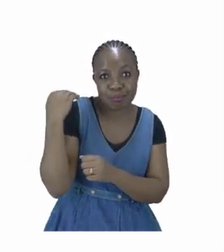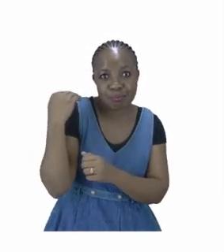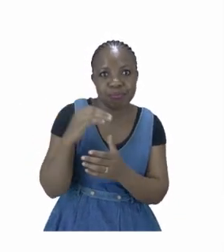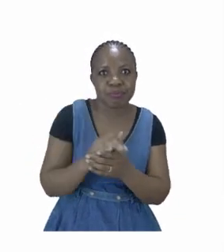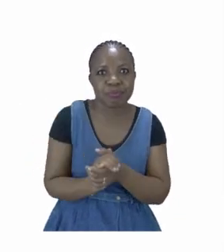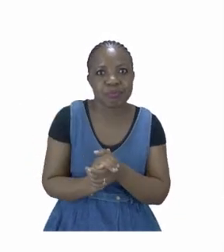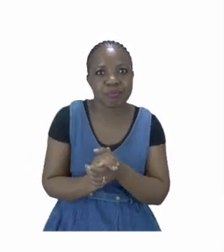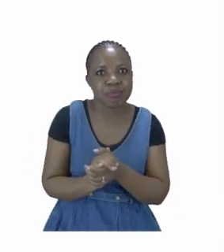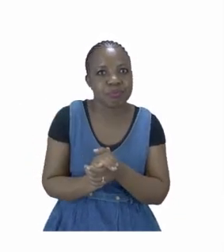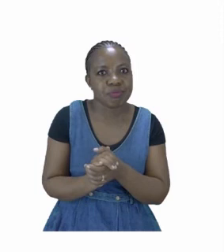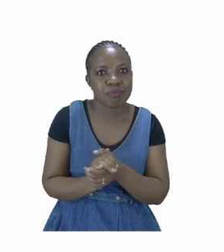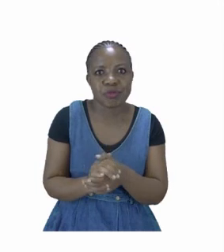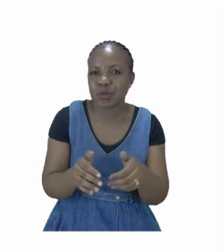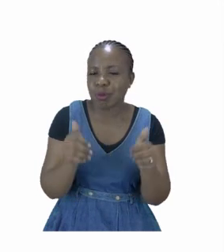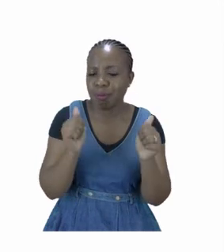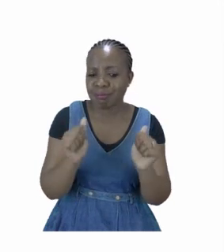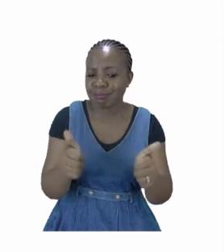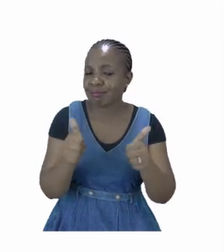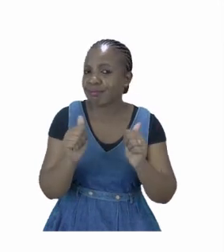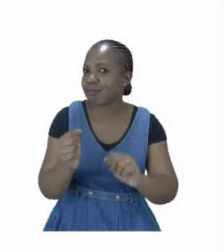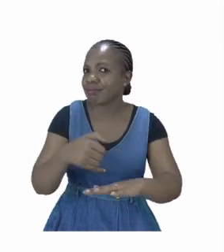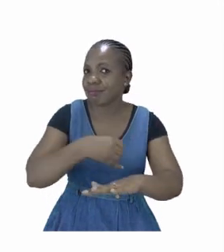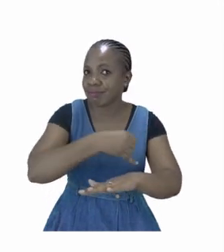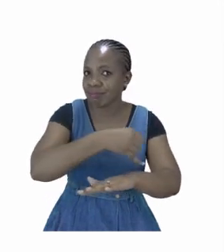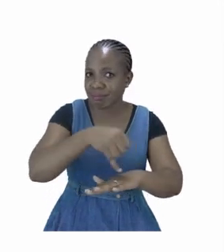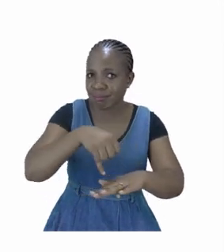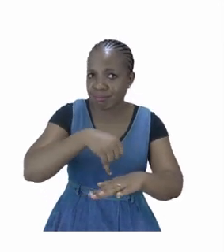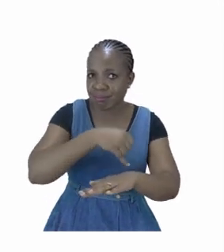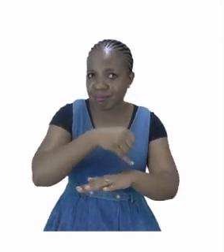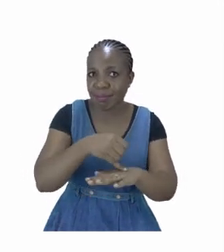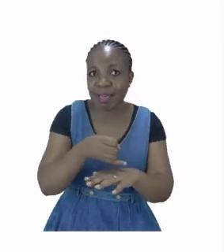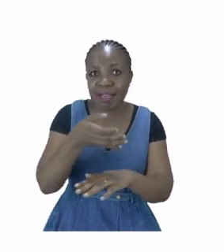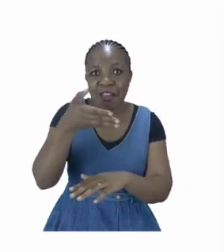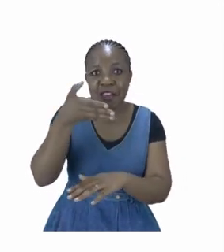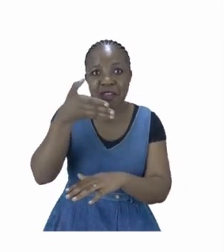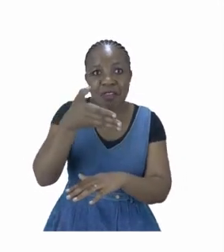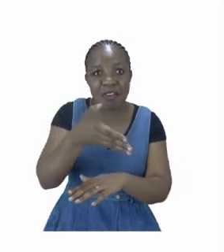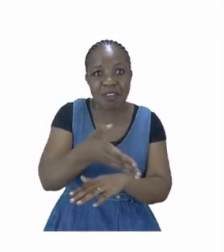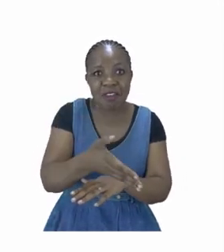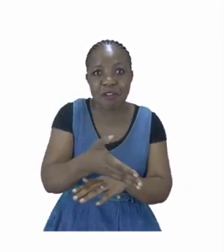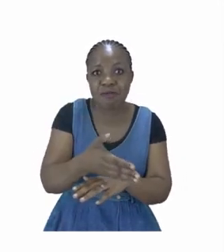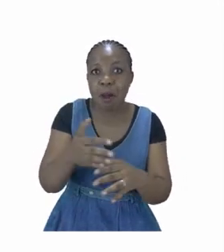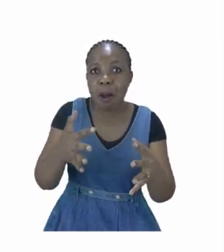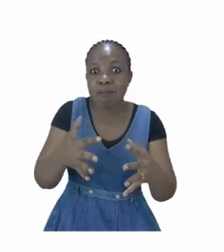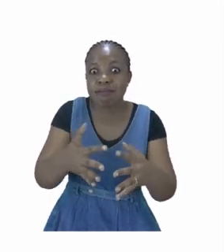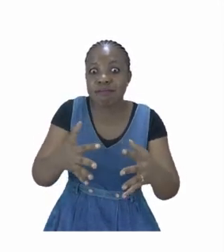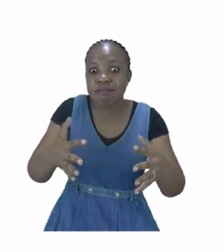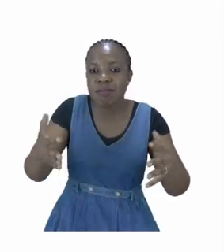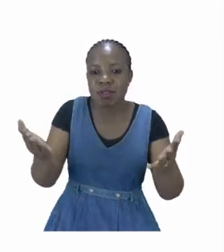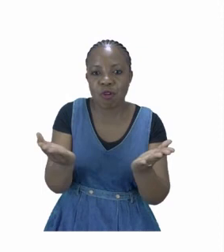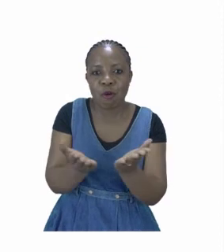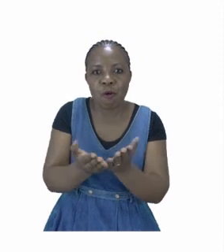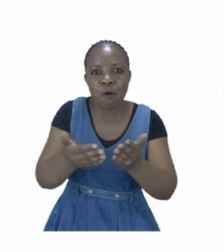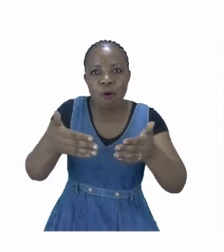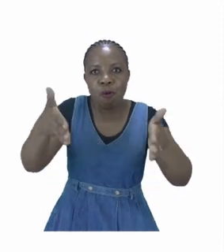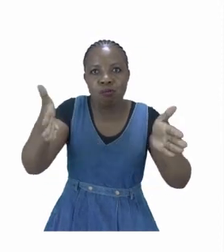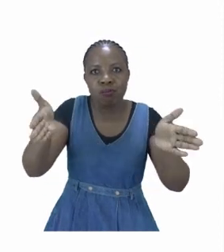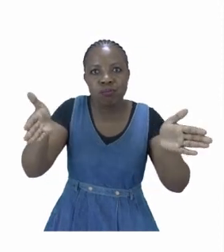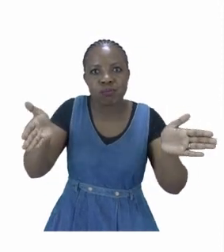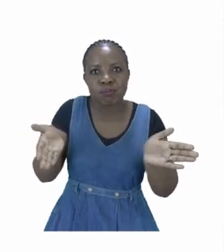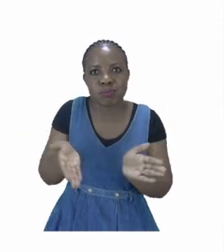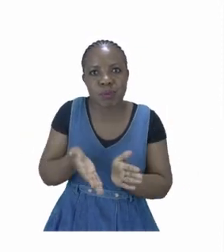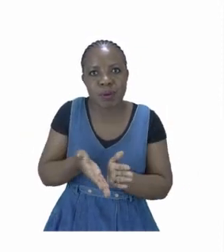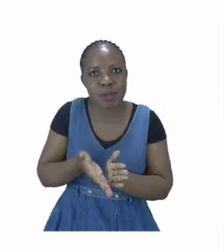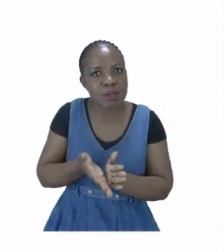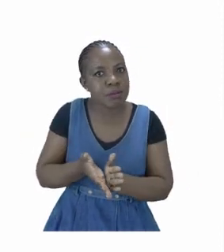a great place. There is a big schoolyard and I can play with